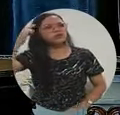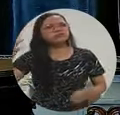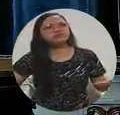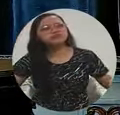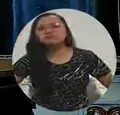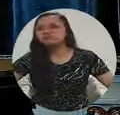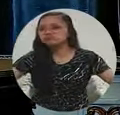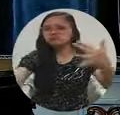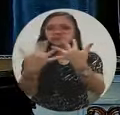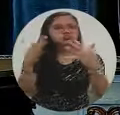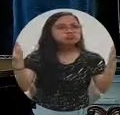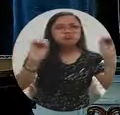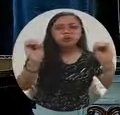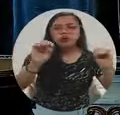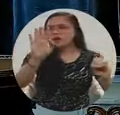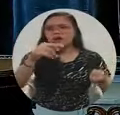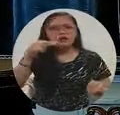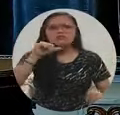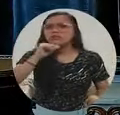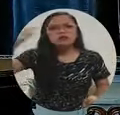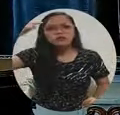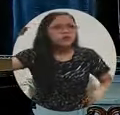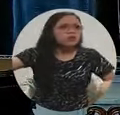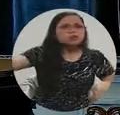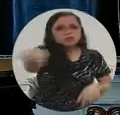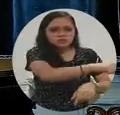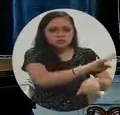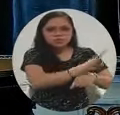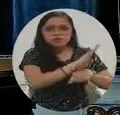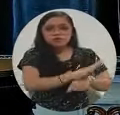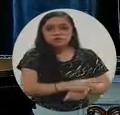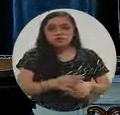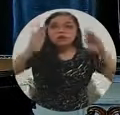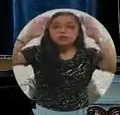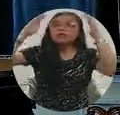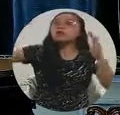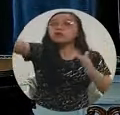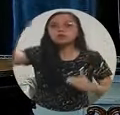in the church, you will end up focusing on your business, on your ministry.